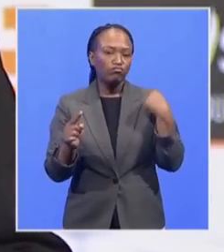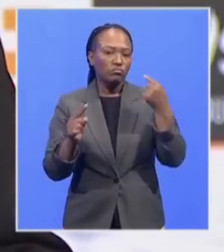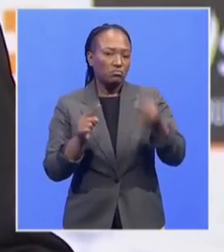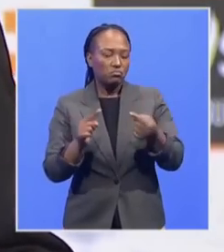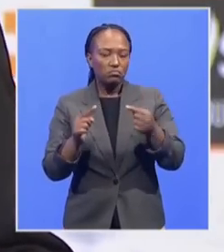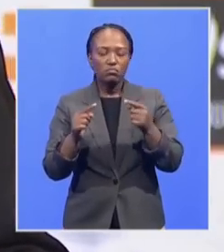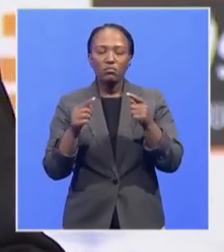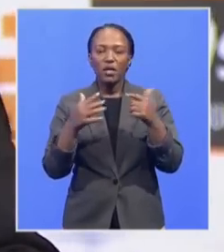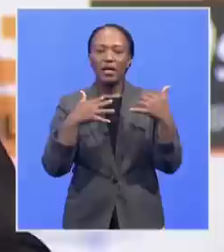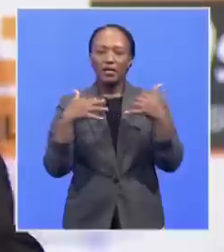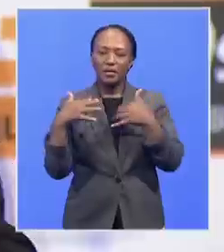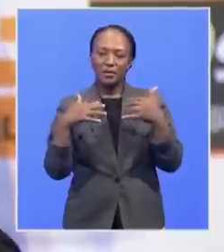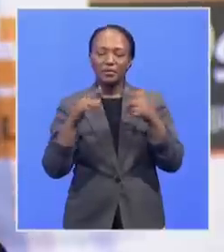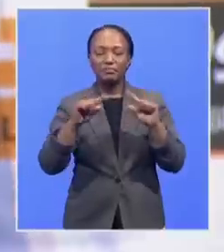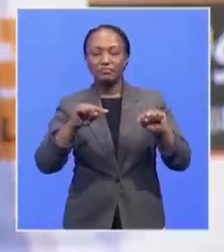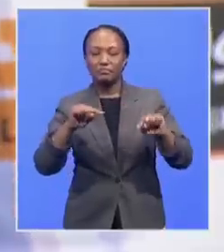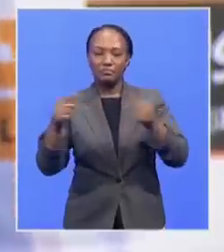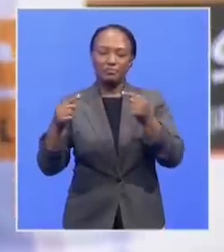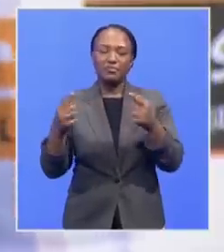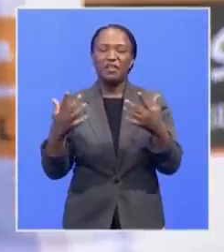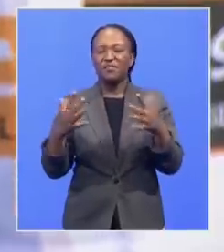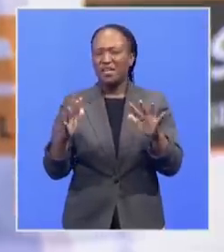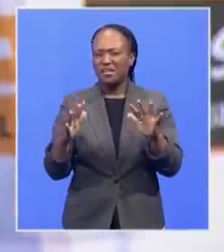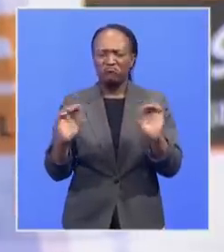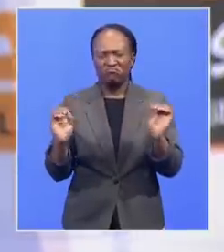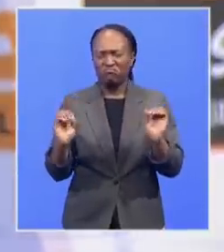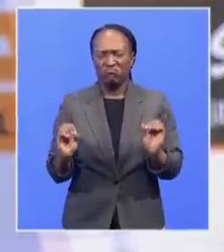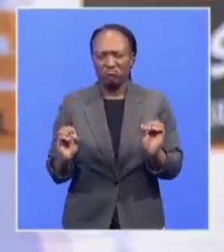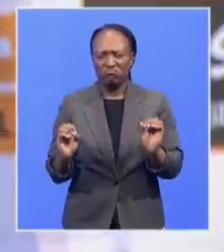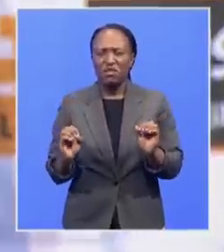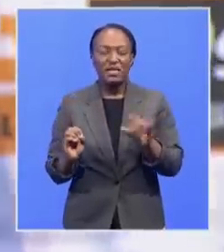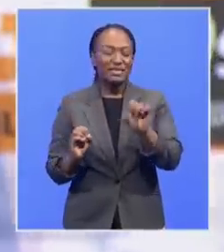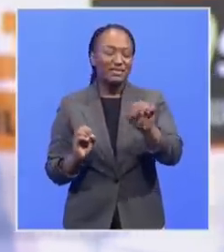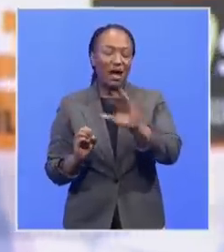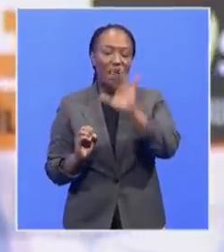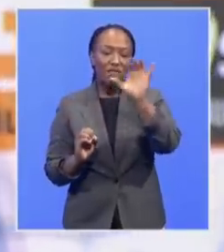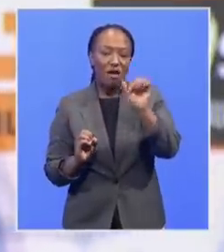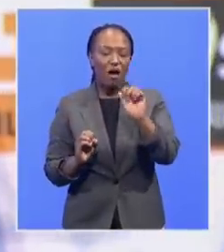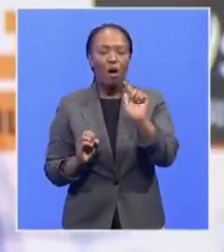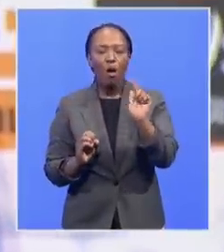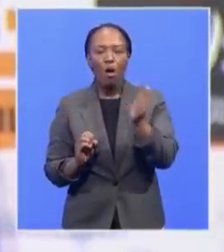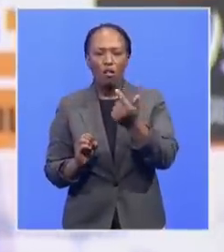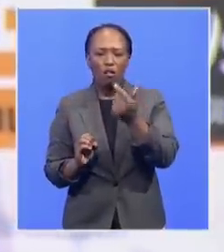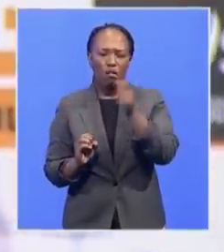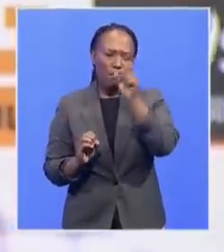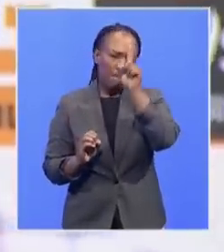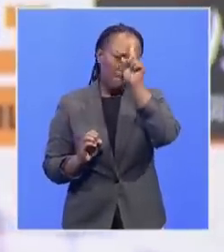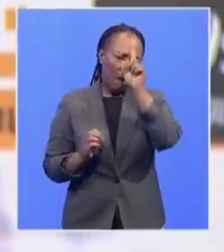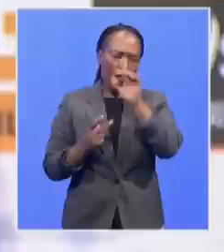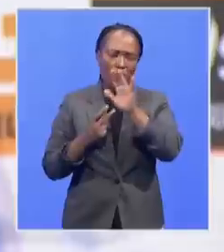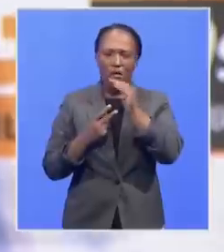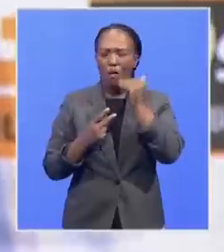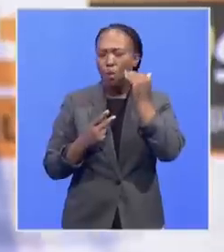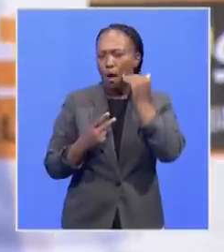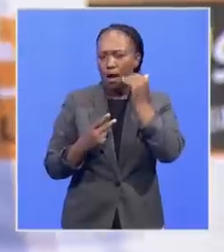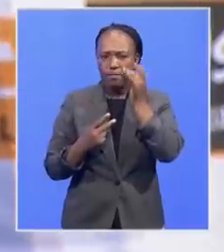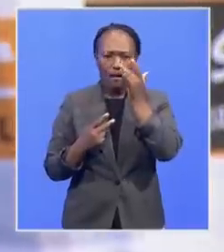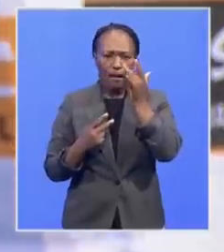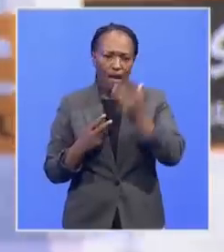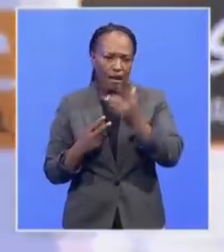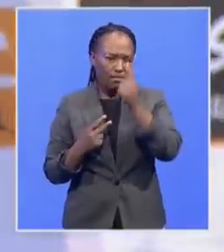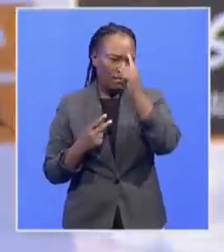other. As South Africans of all races, we remain committed to working